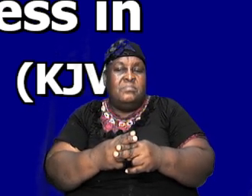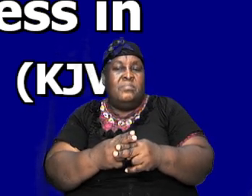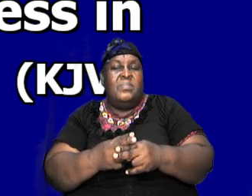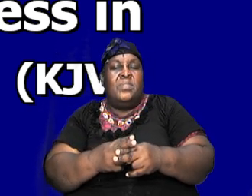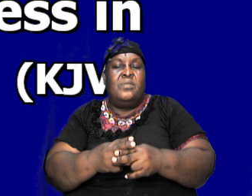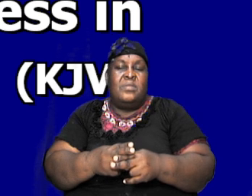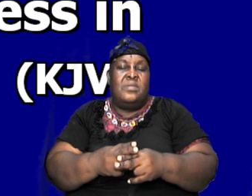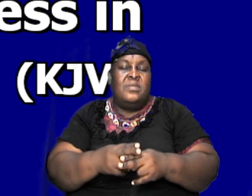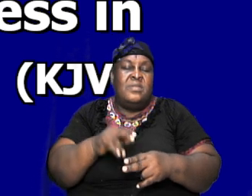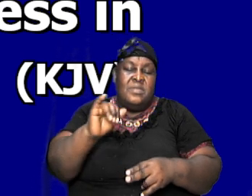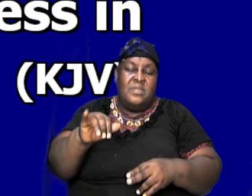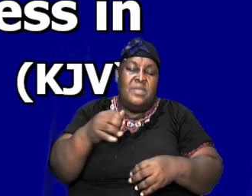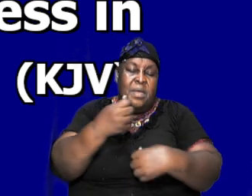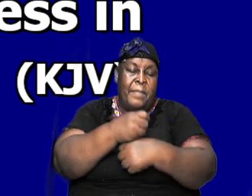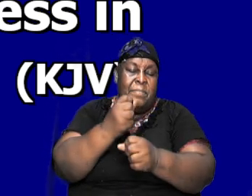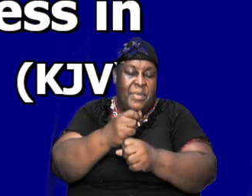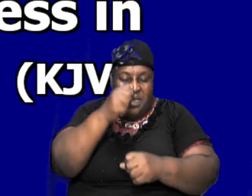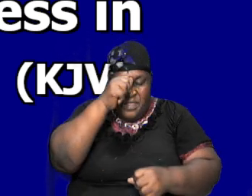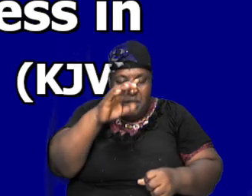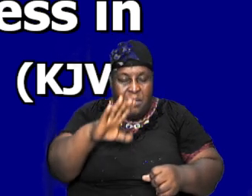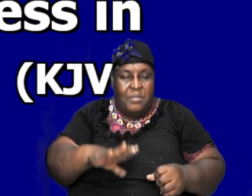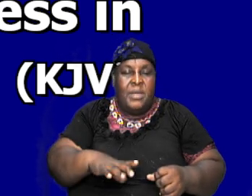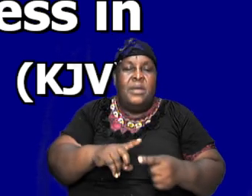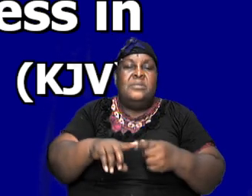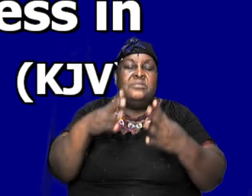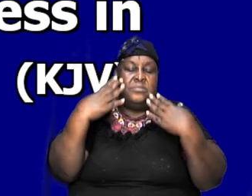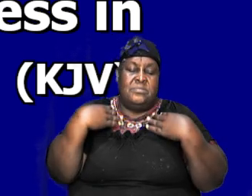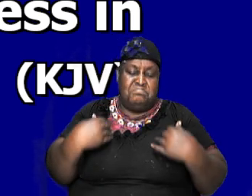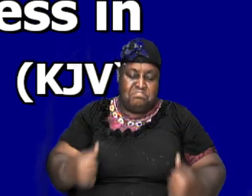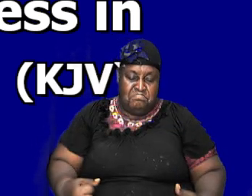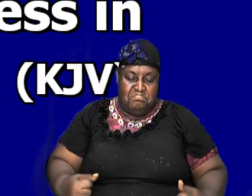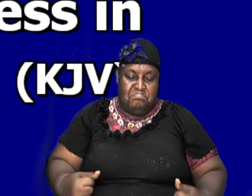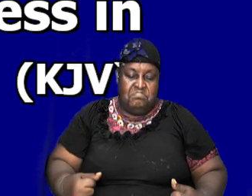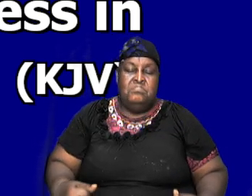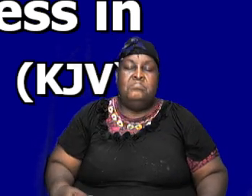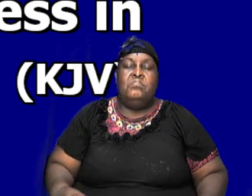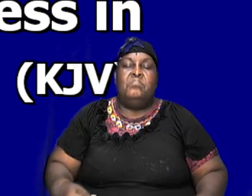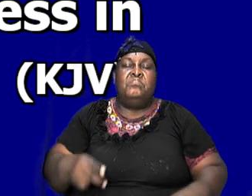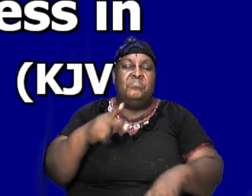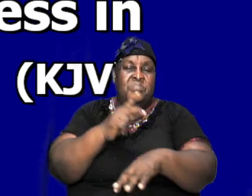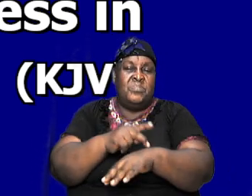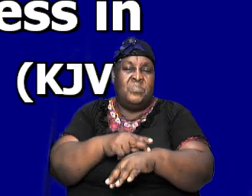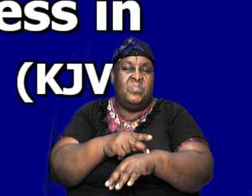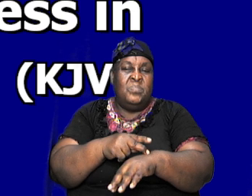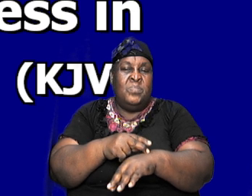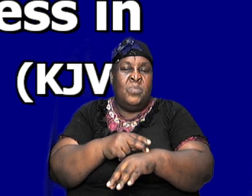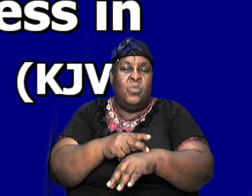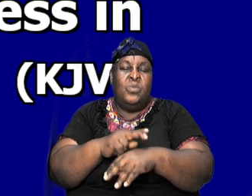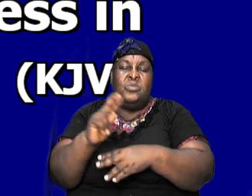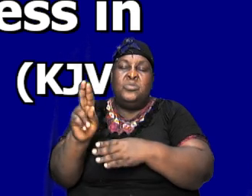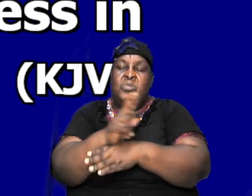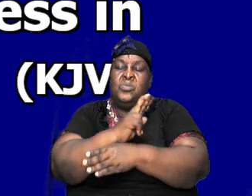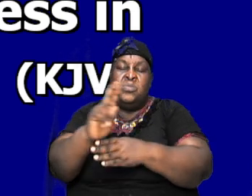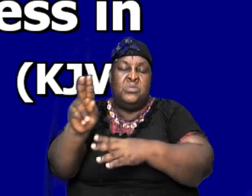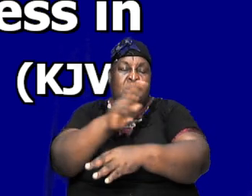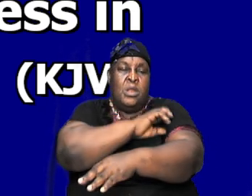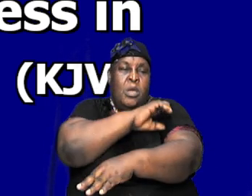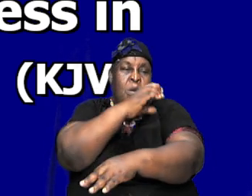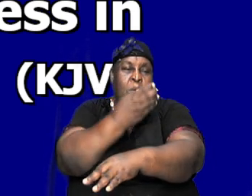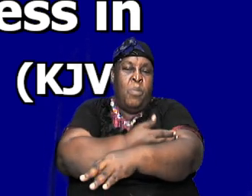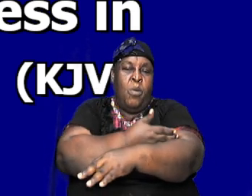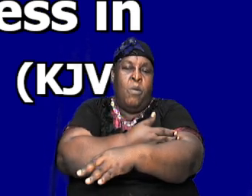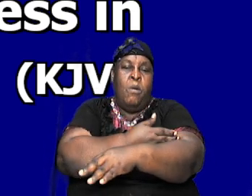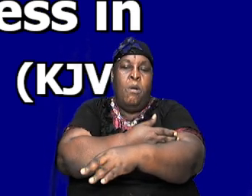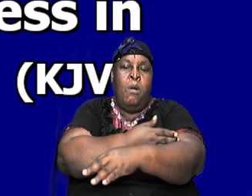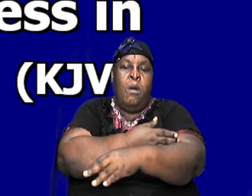what caused the man to be healed. So again, Peter was just accessing the power that lies in the name of